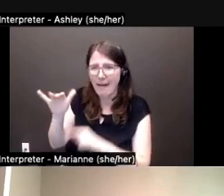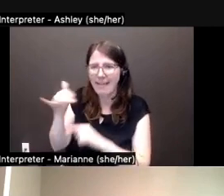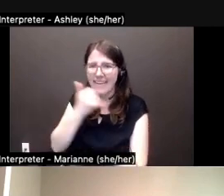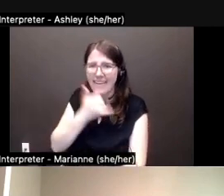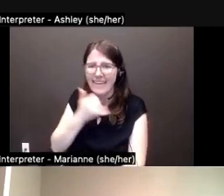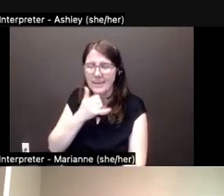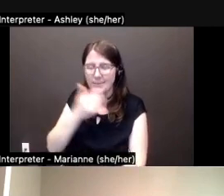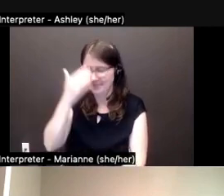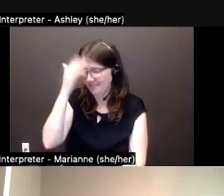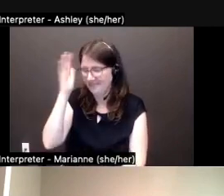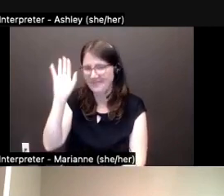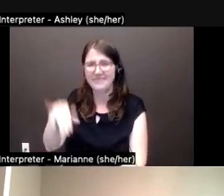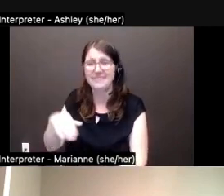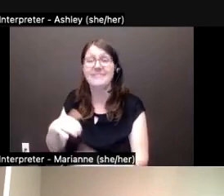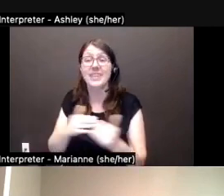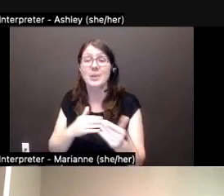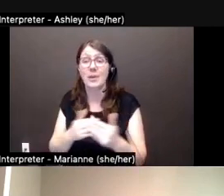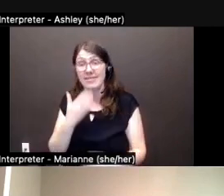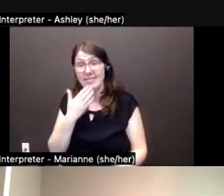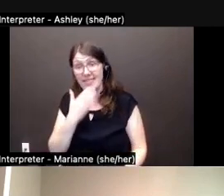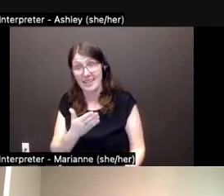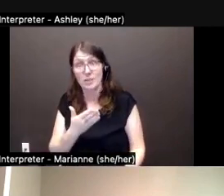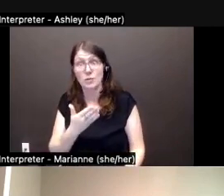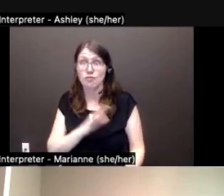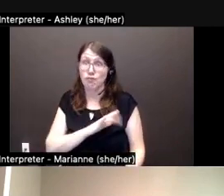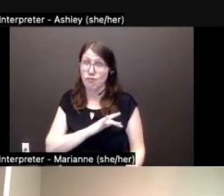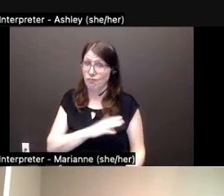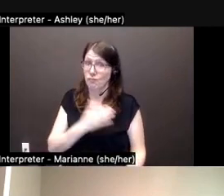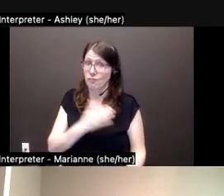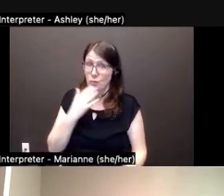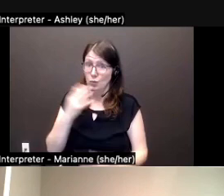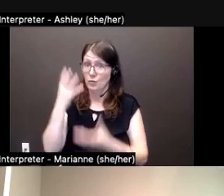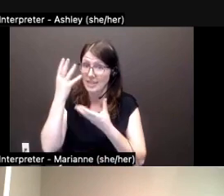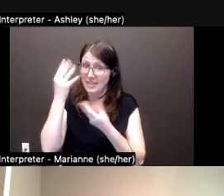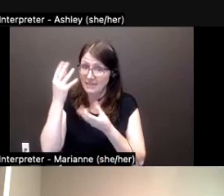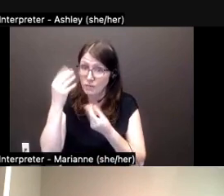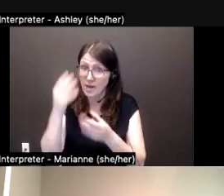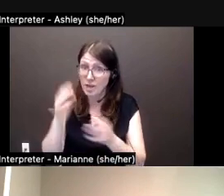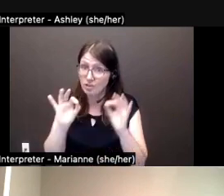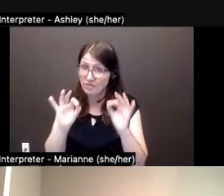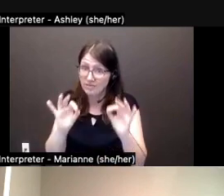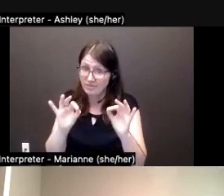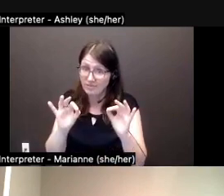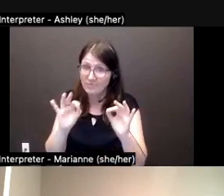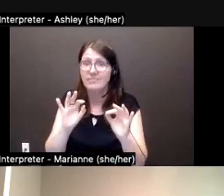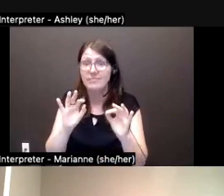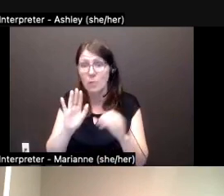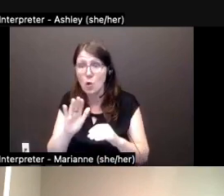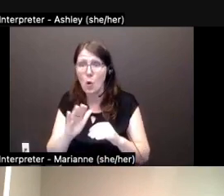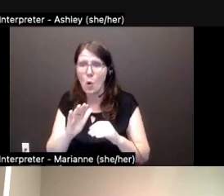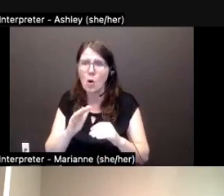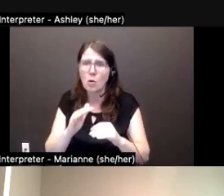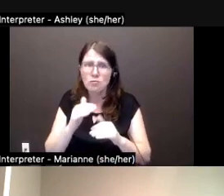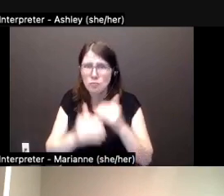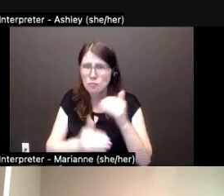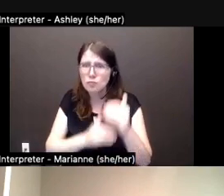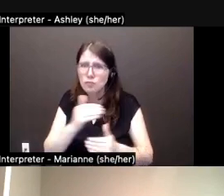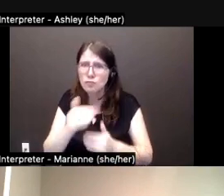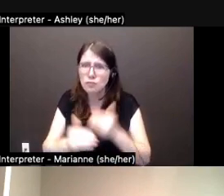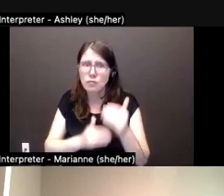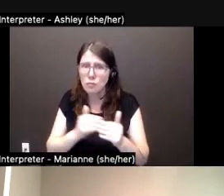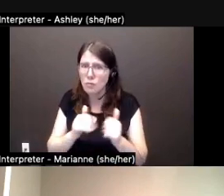thanks. That's really really informative and really helpful to hear your process. So now we're going to